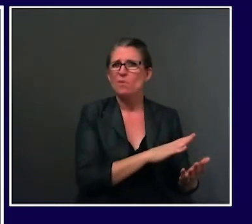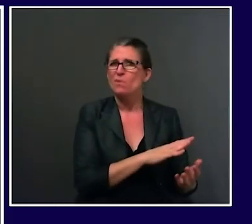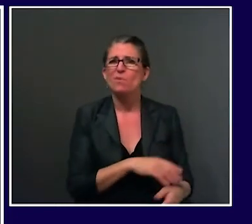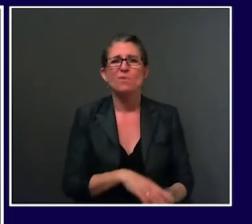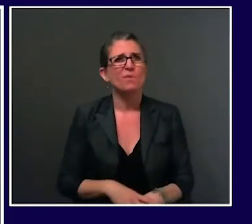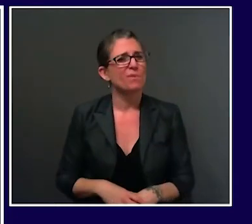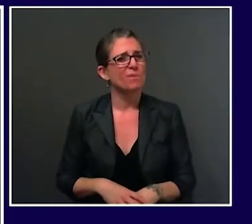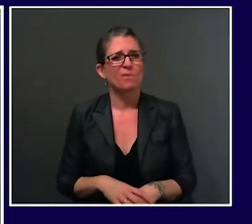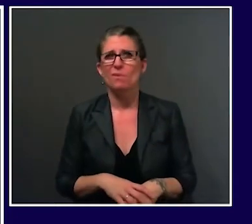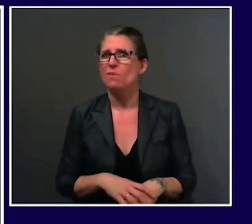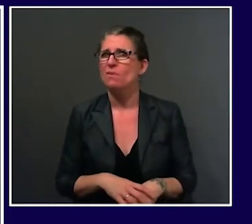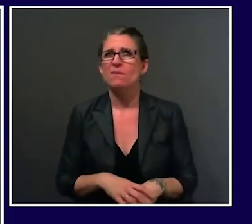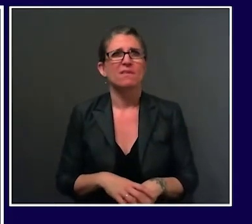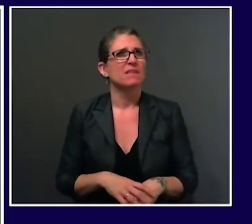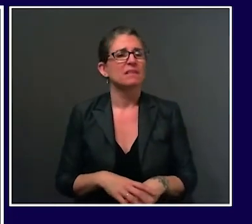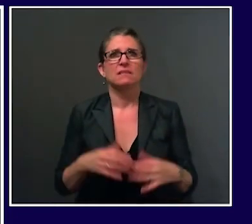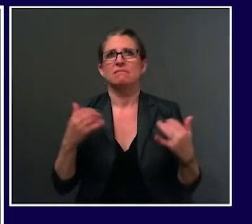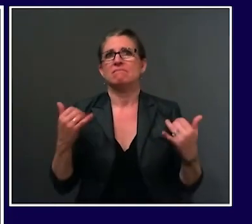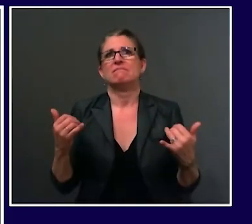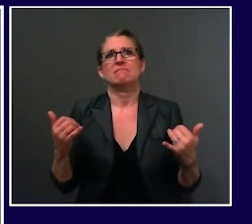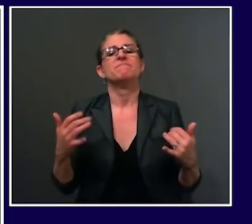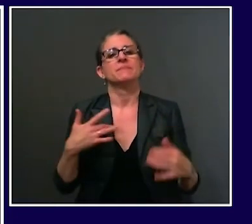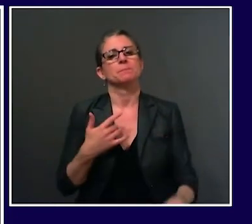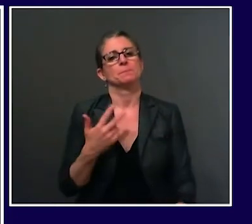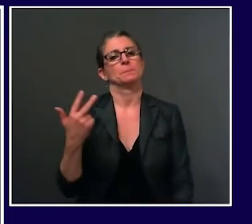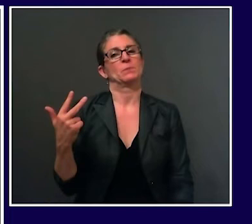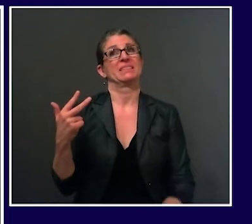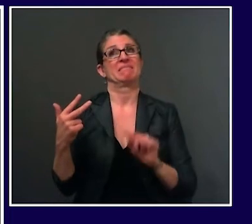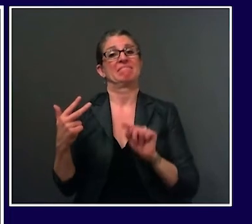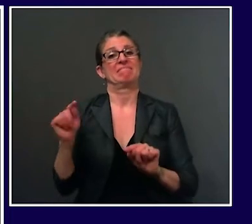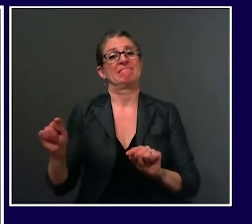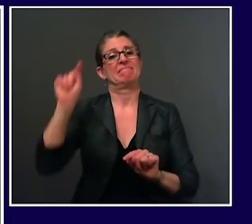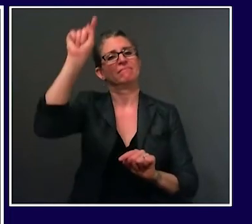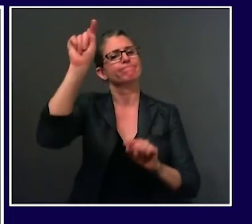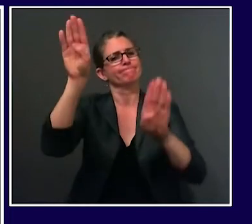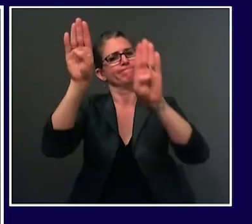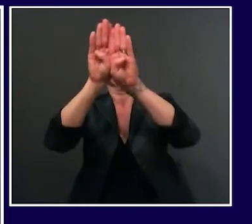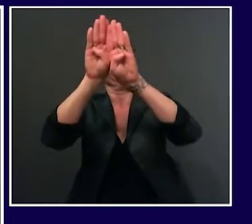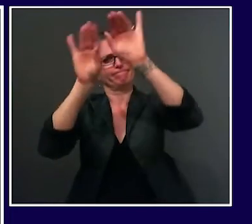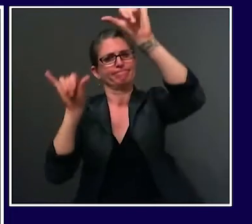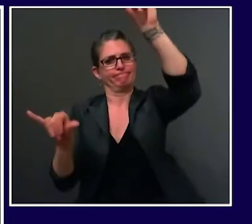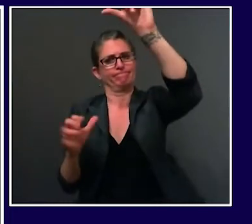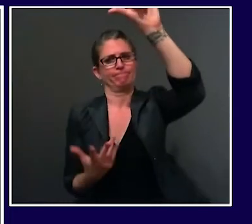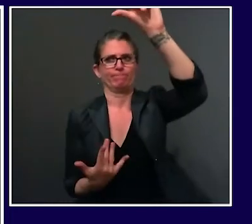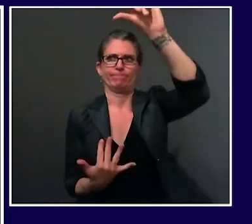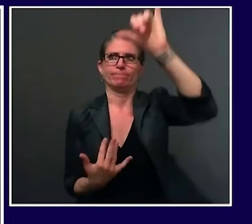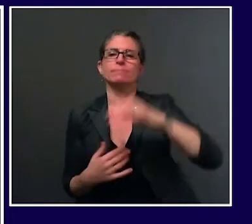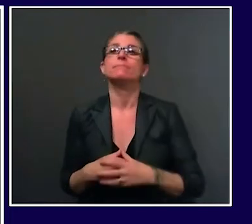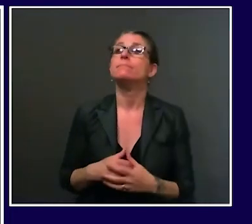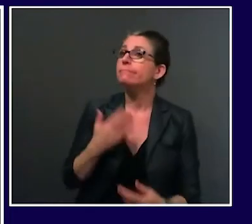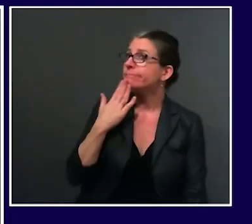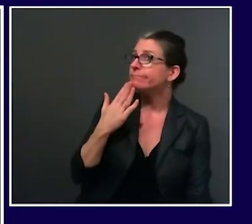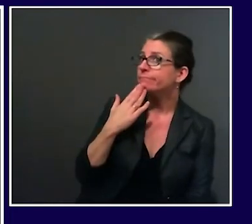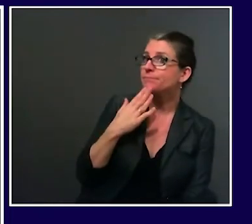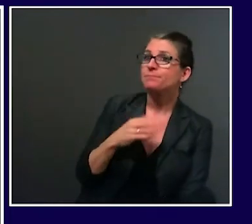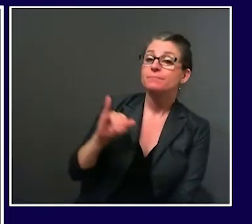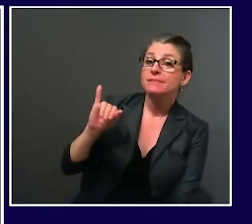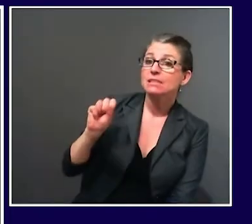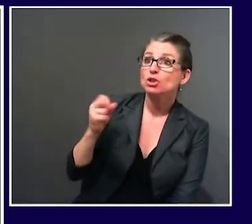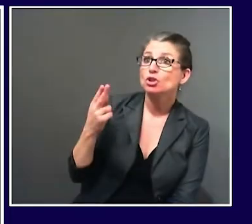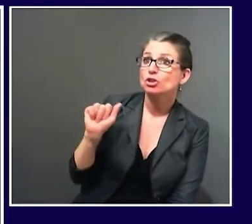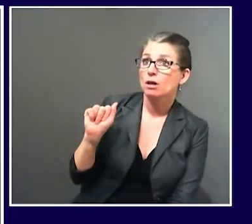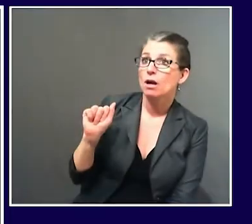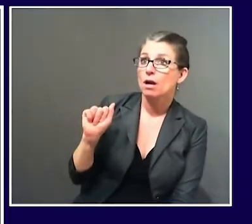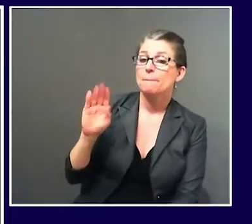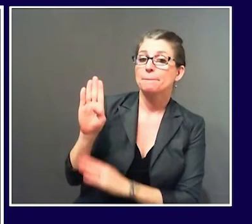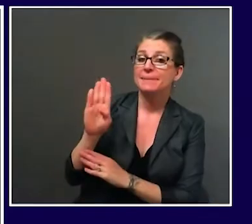larger scale. Thank you, Dr. Shah. You bet, Pat. I'm going to turn next to Isha at the BDN. Hi, Dr. Shah, can you